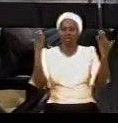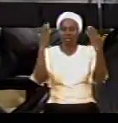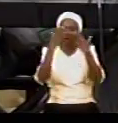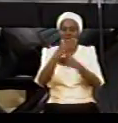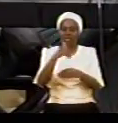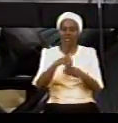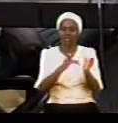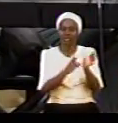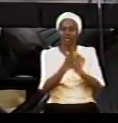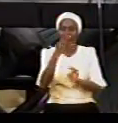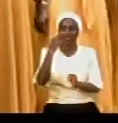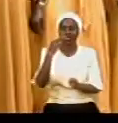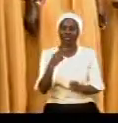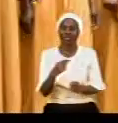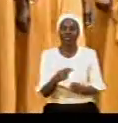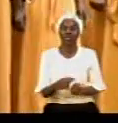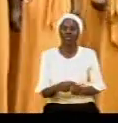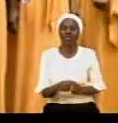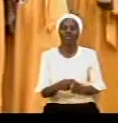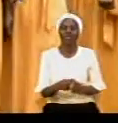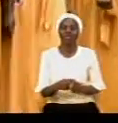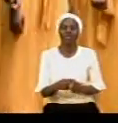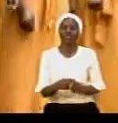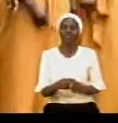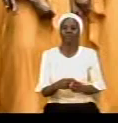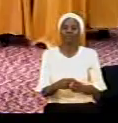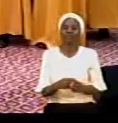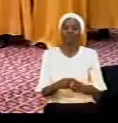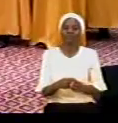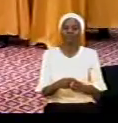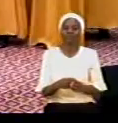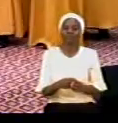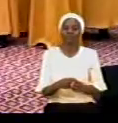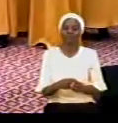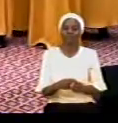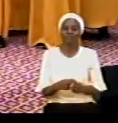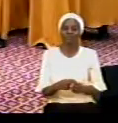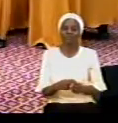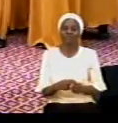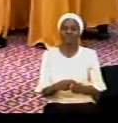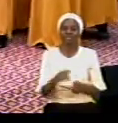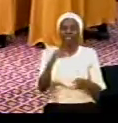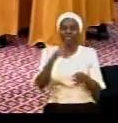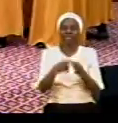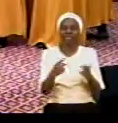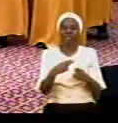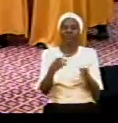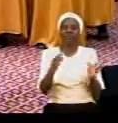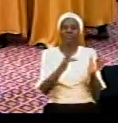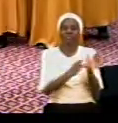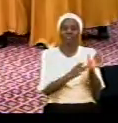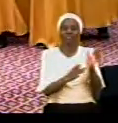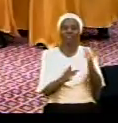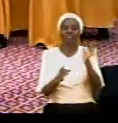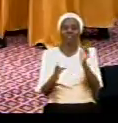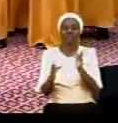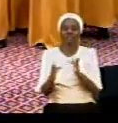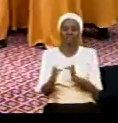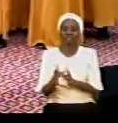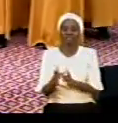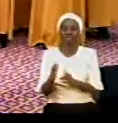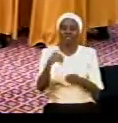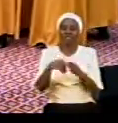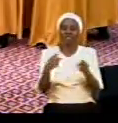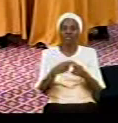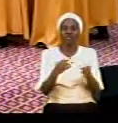In the name, in the name of Jesus, in the name of Jesus, we have